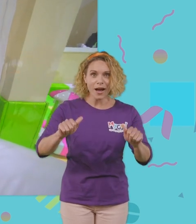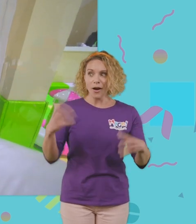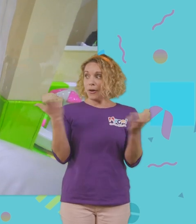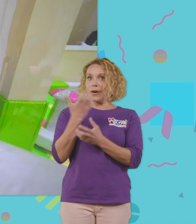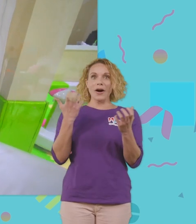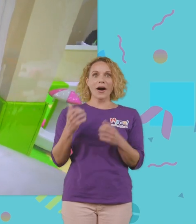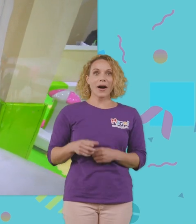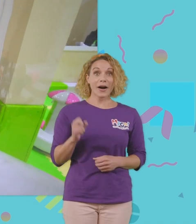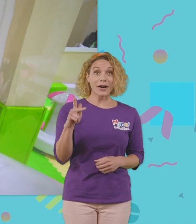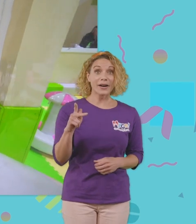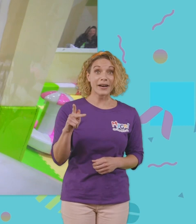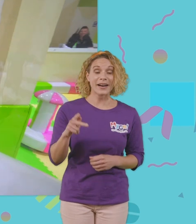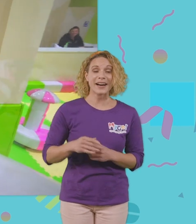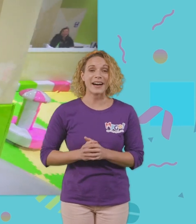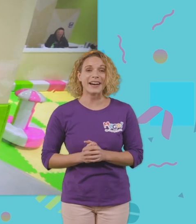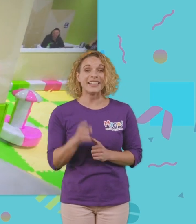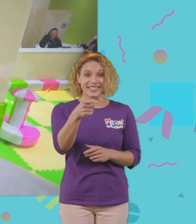Do you want to try? Whoa!